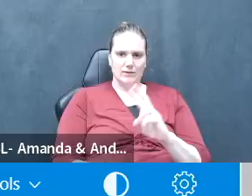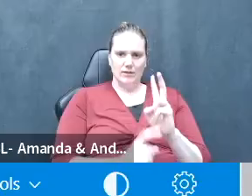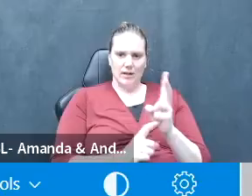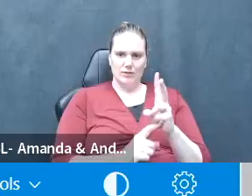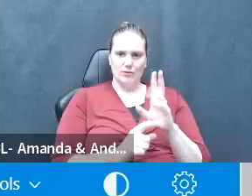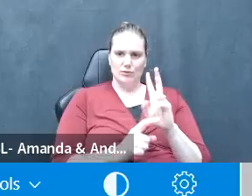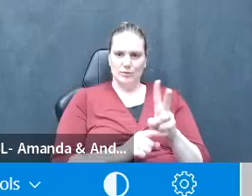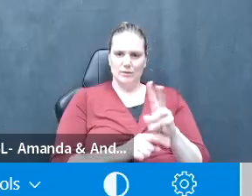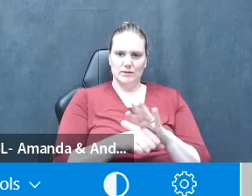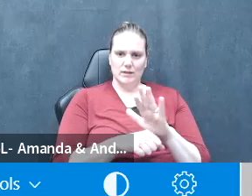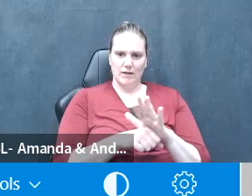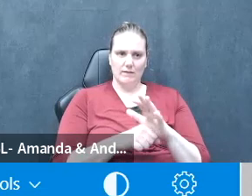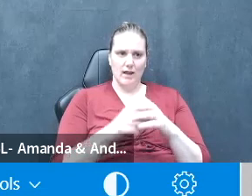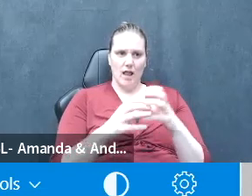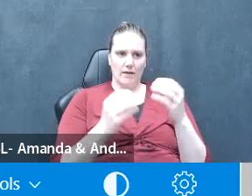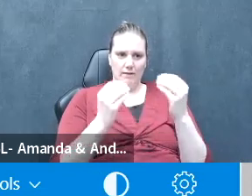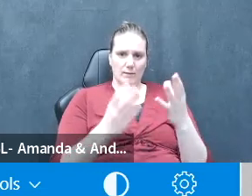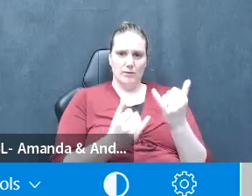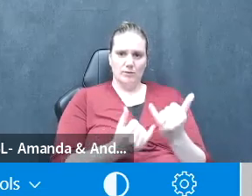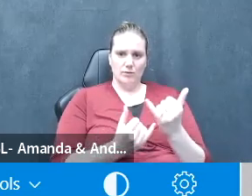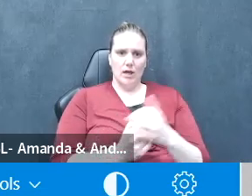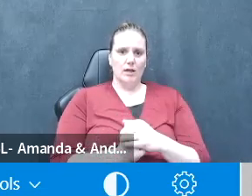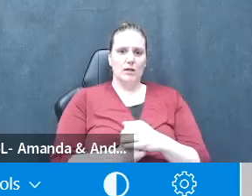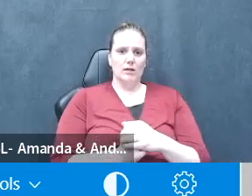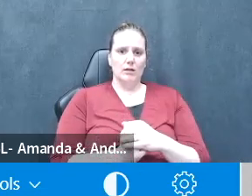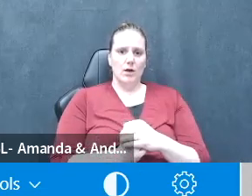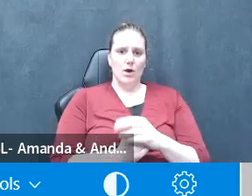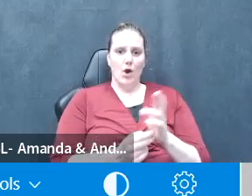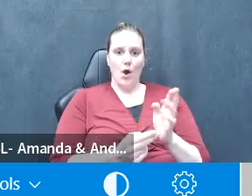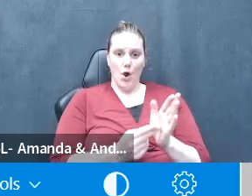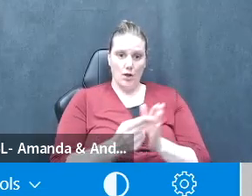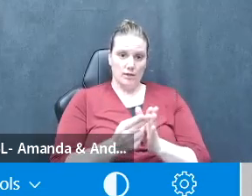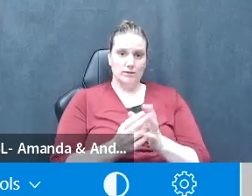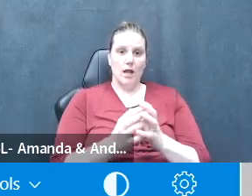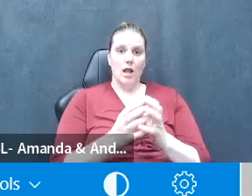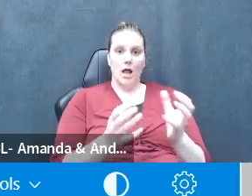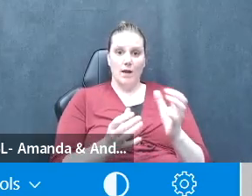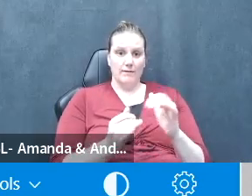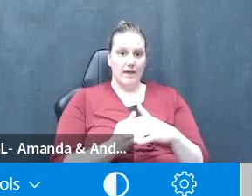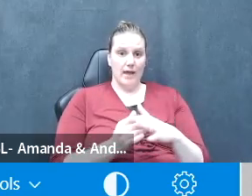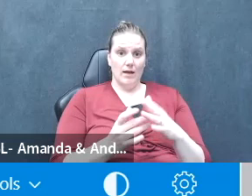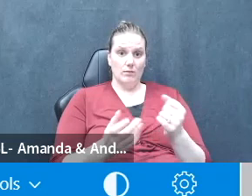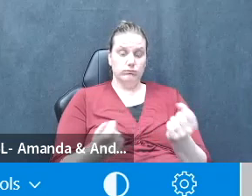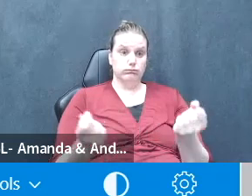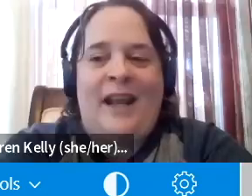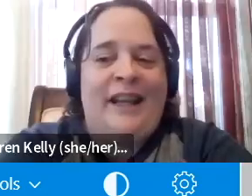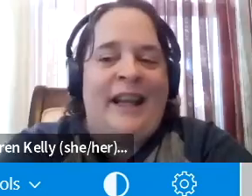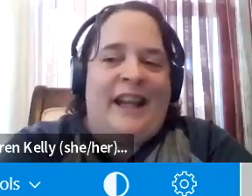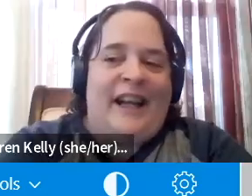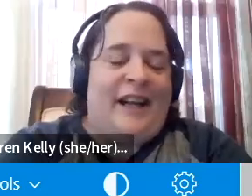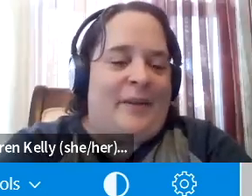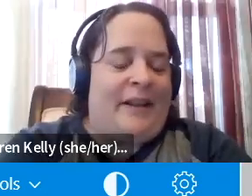than enough. A lot of information today, and I'll be honest, a lot of it went right on over the top of my